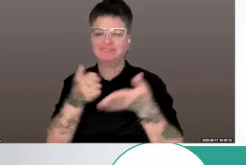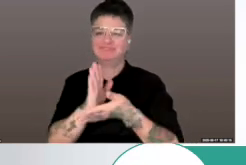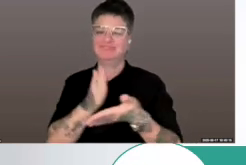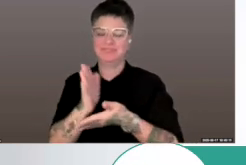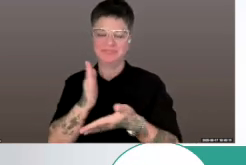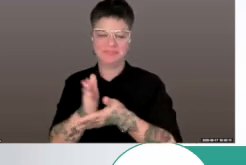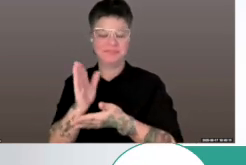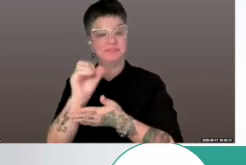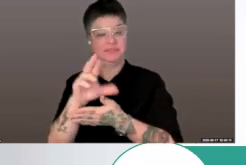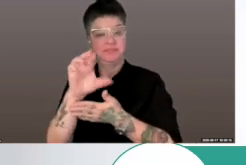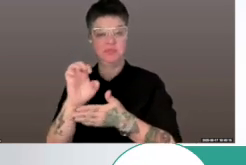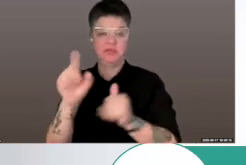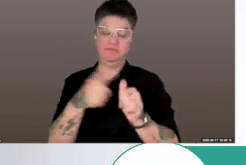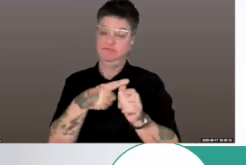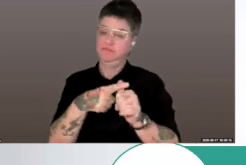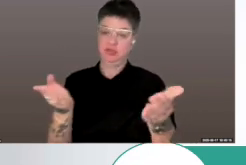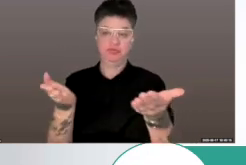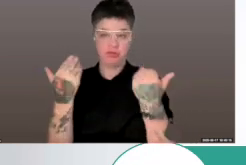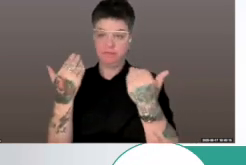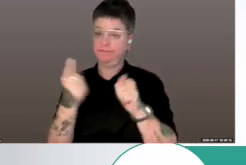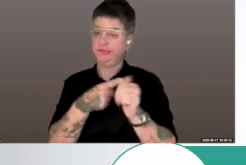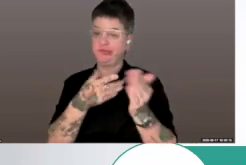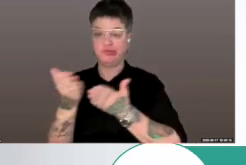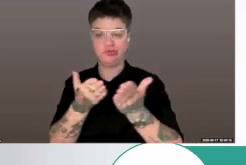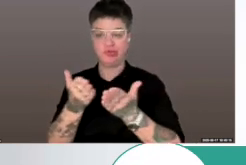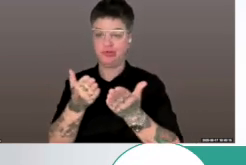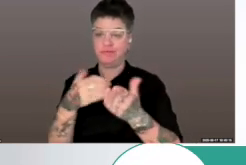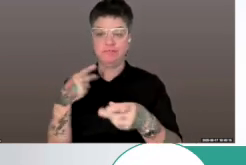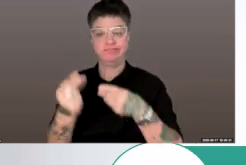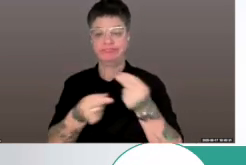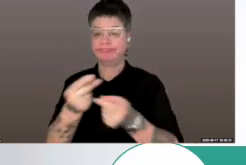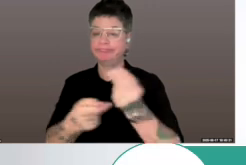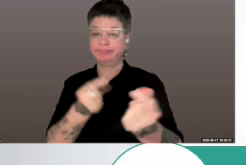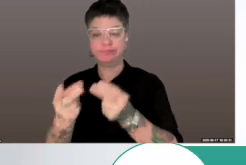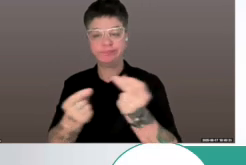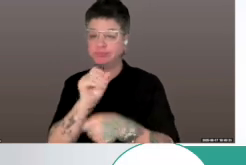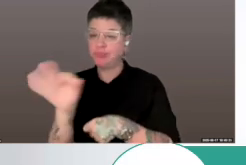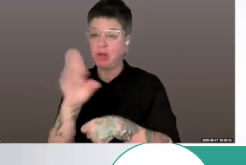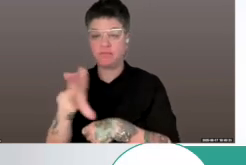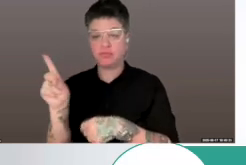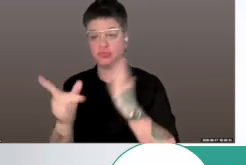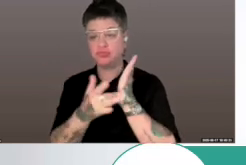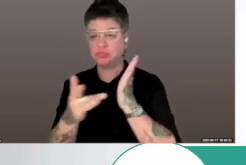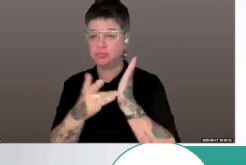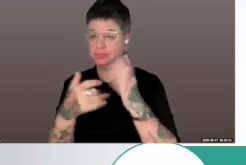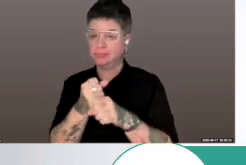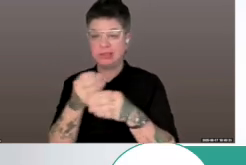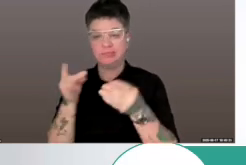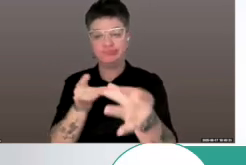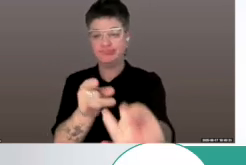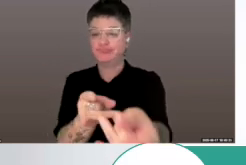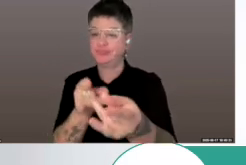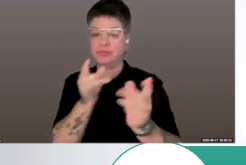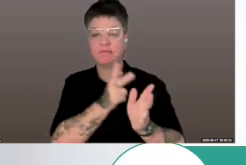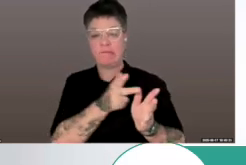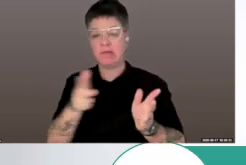of advanced off-road technology by making it easier for fleets to access funding. This access to funding helps cover the